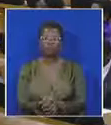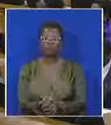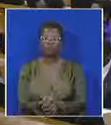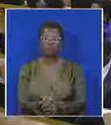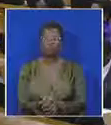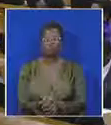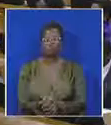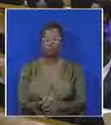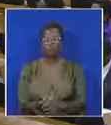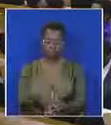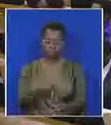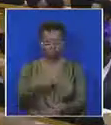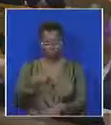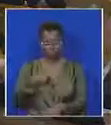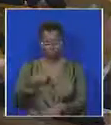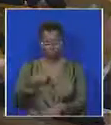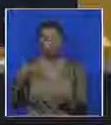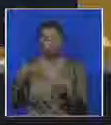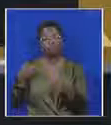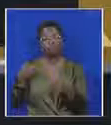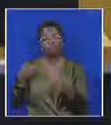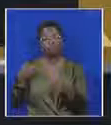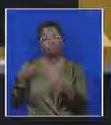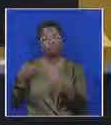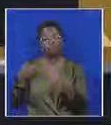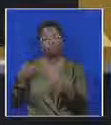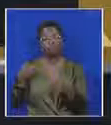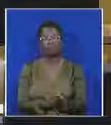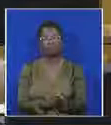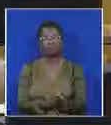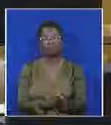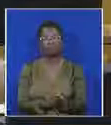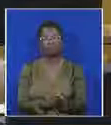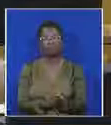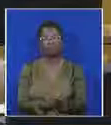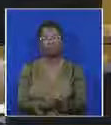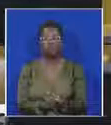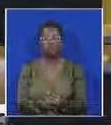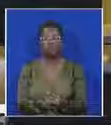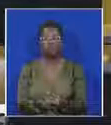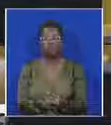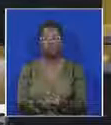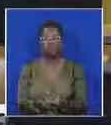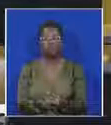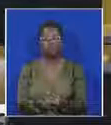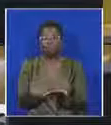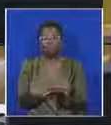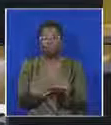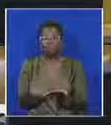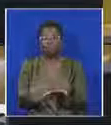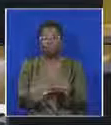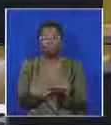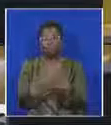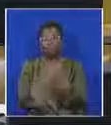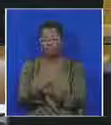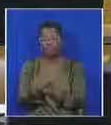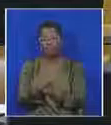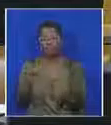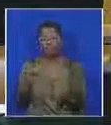Madam Speaker, the discussions that we are having at the NEDLAC level